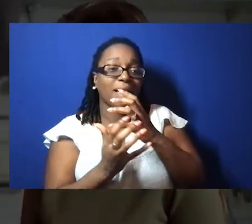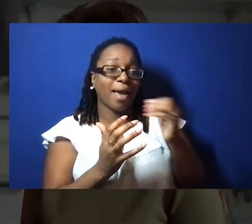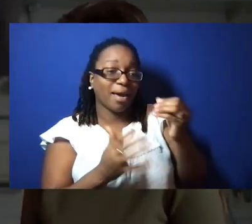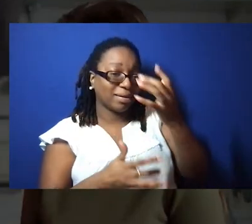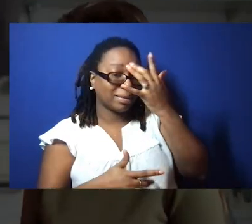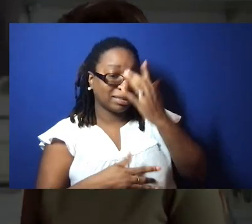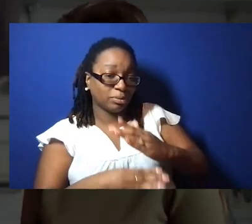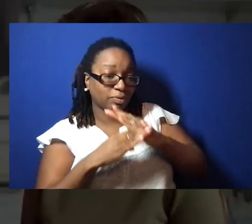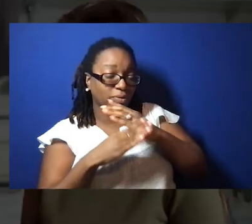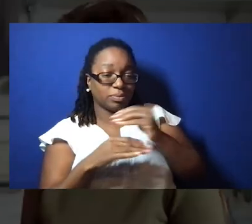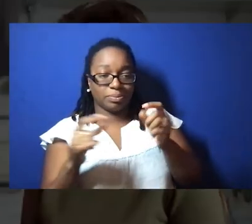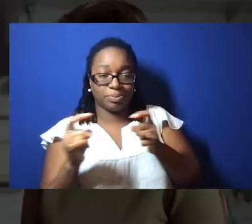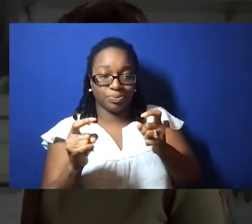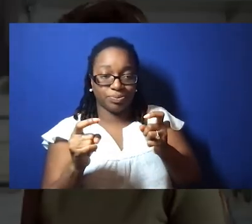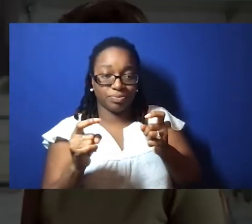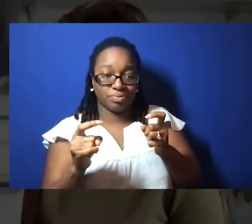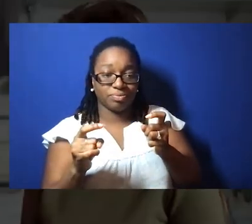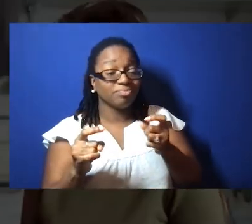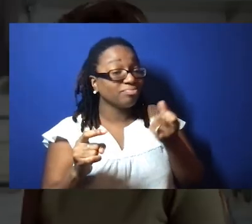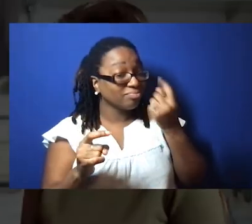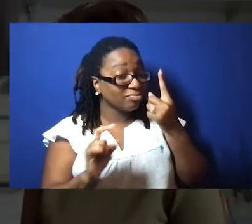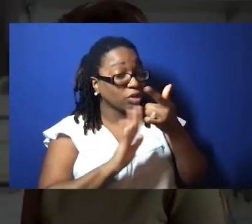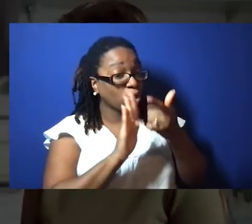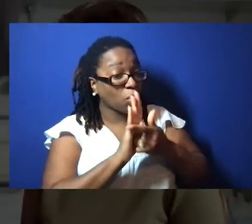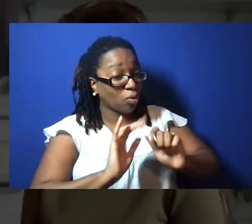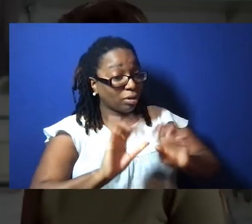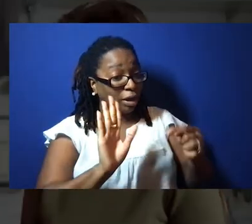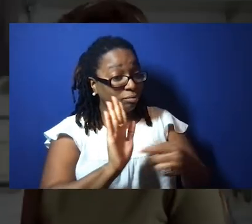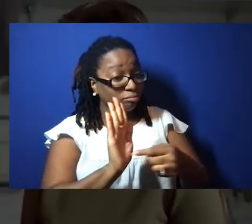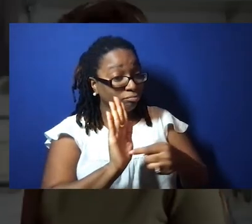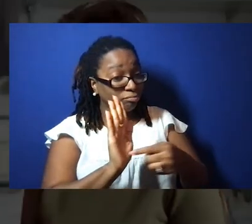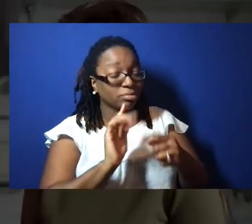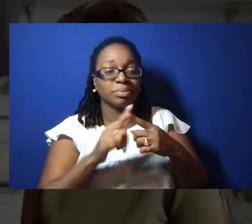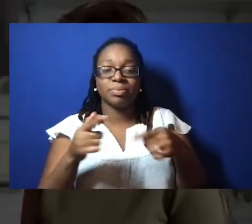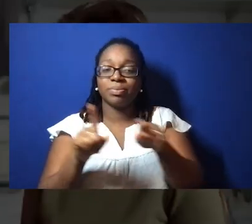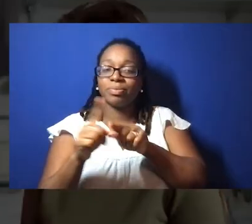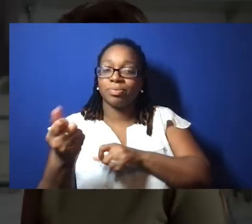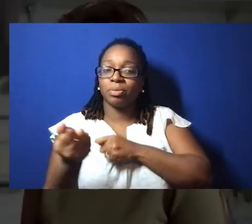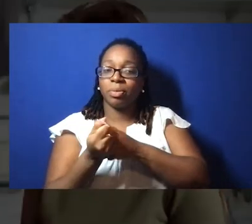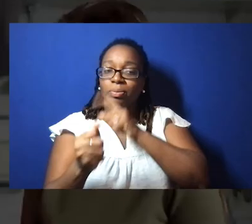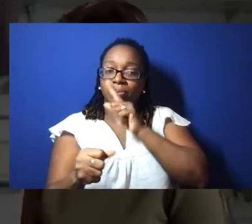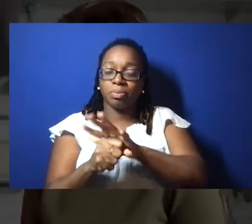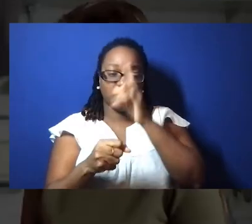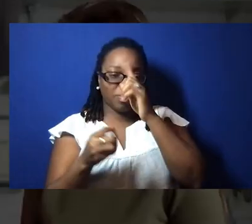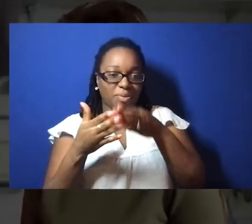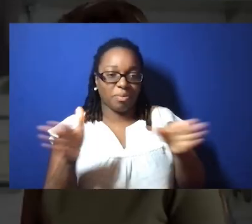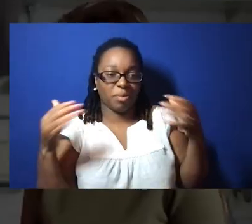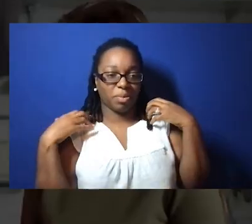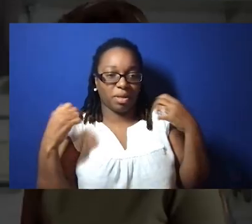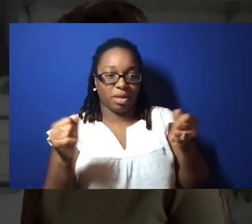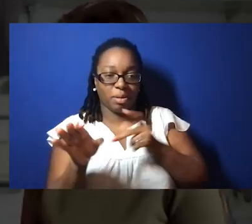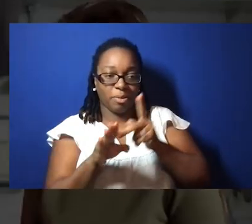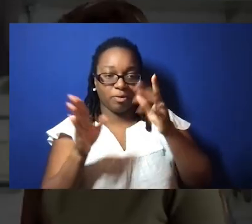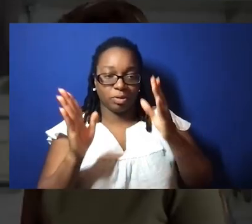disease prevention and management. It is not only the law, but it supports the commitment of public